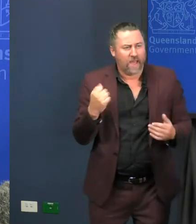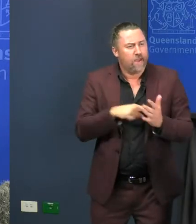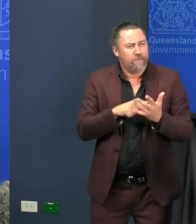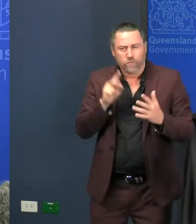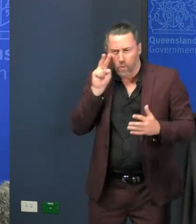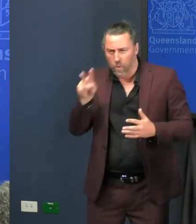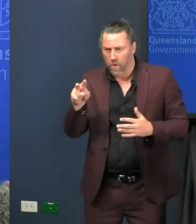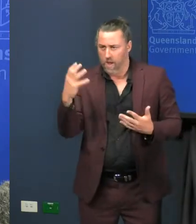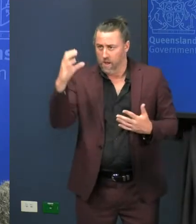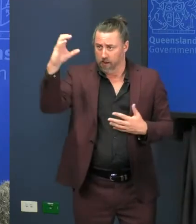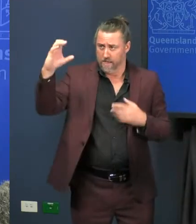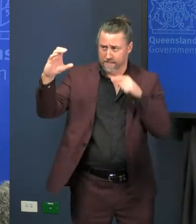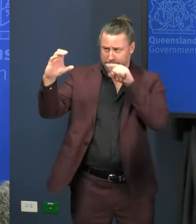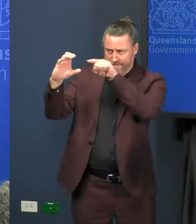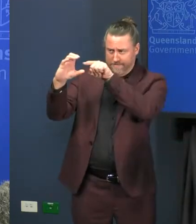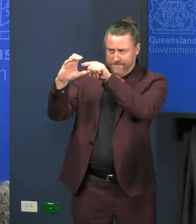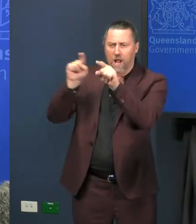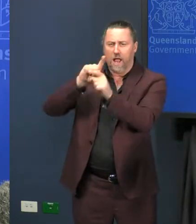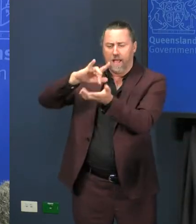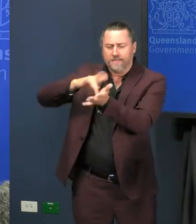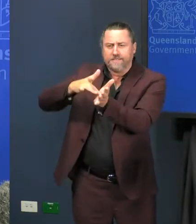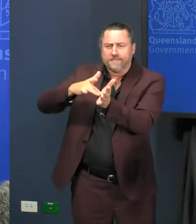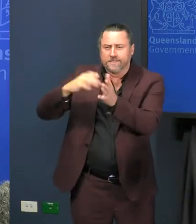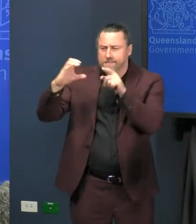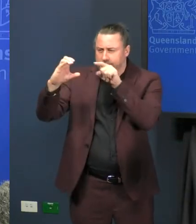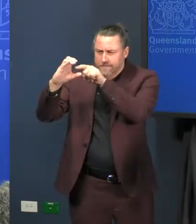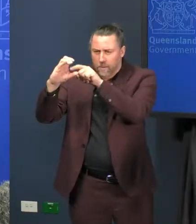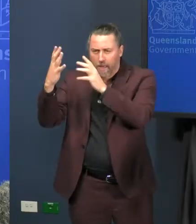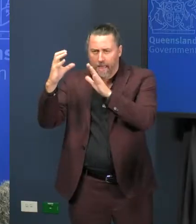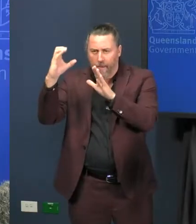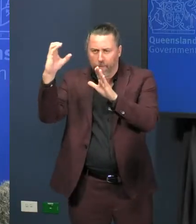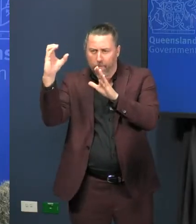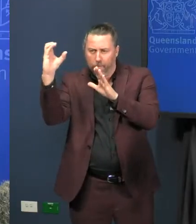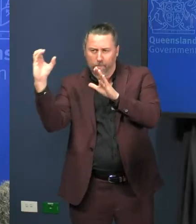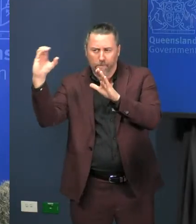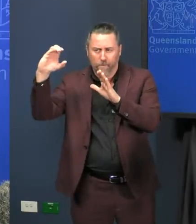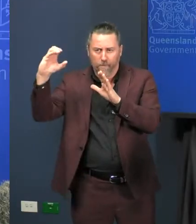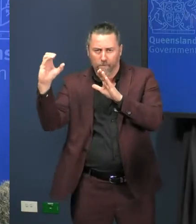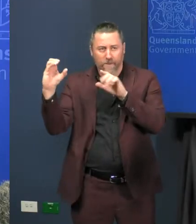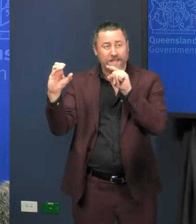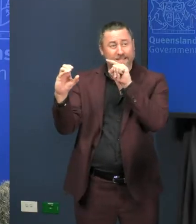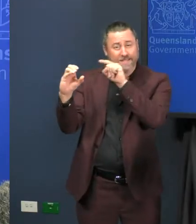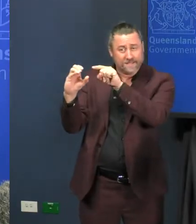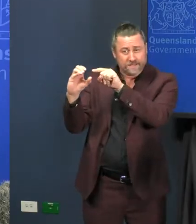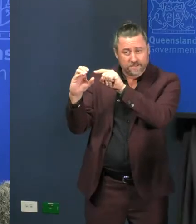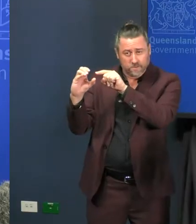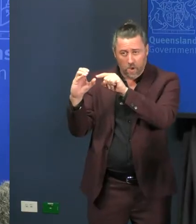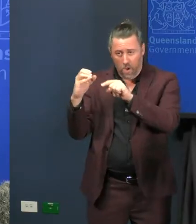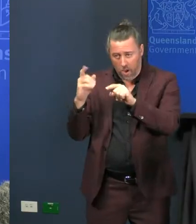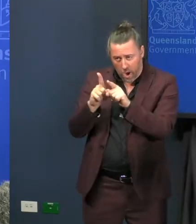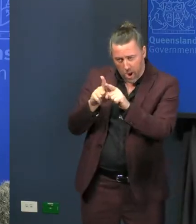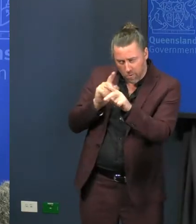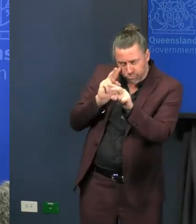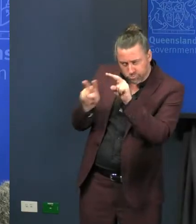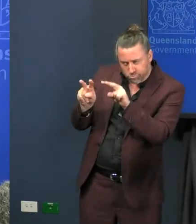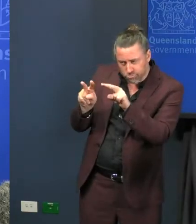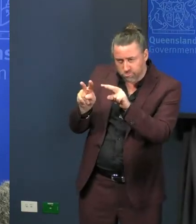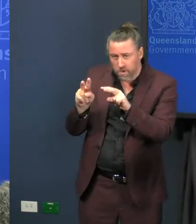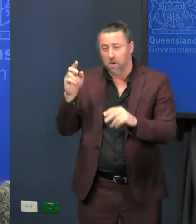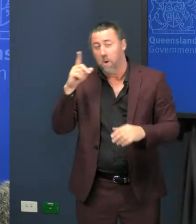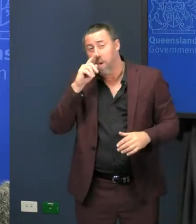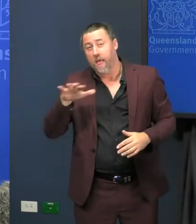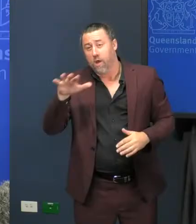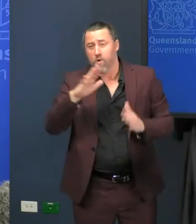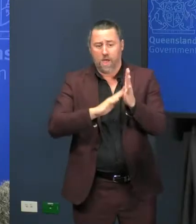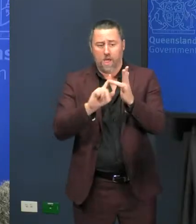where the track is moving. Now that central track does bring the system over Moreton Bay,